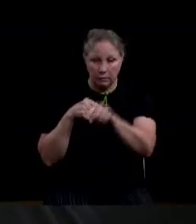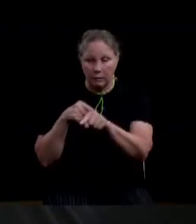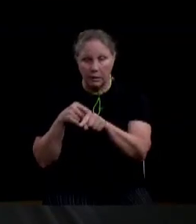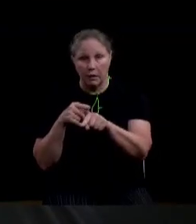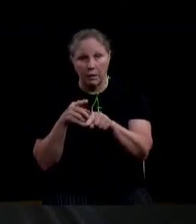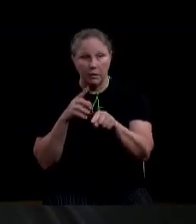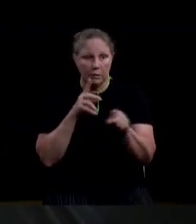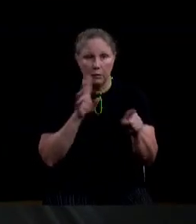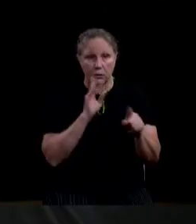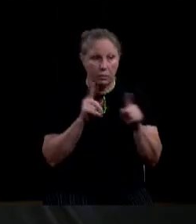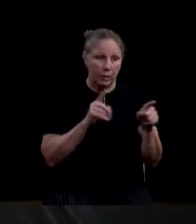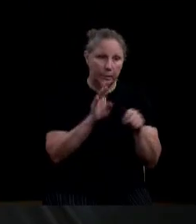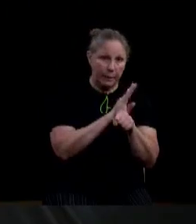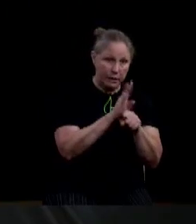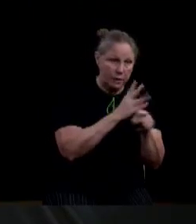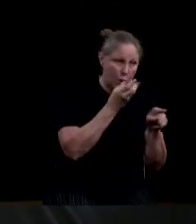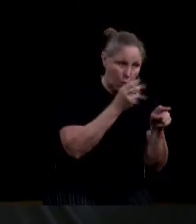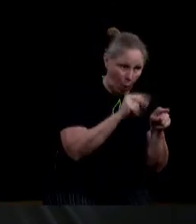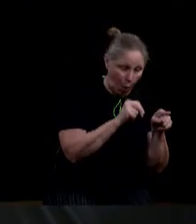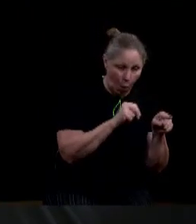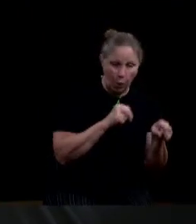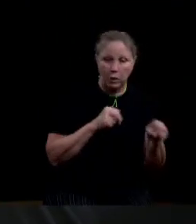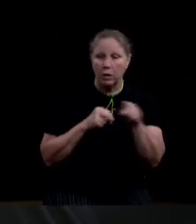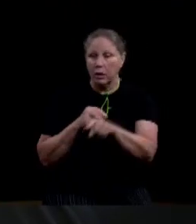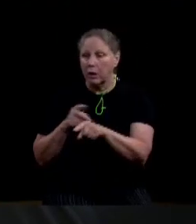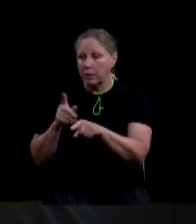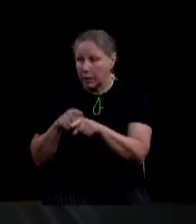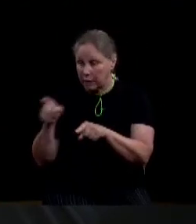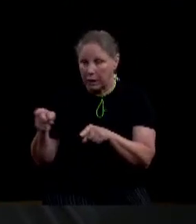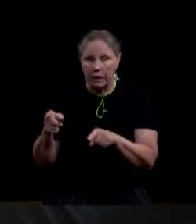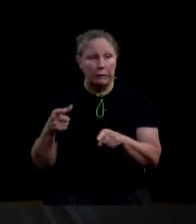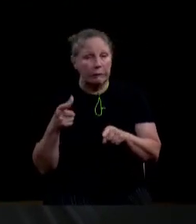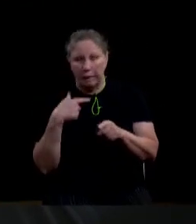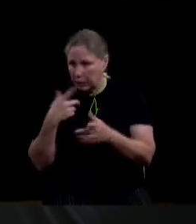are recognizing that particular exception